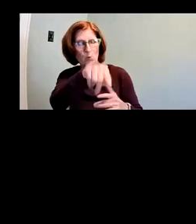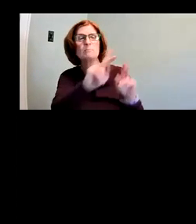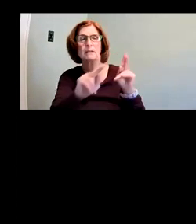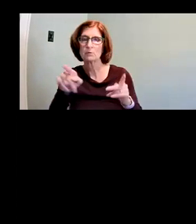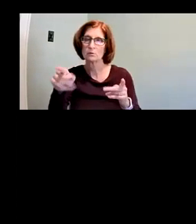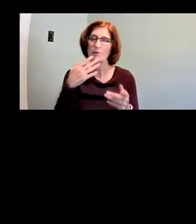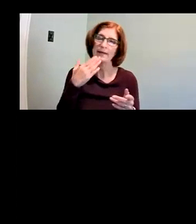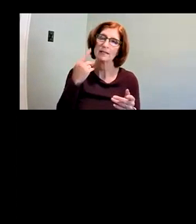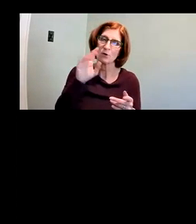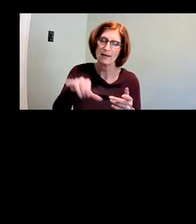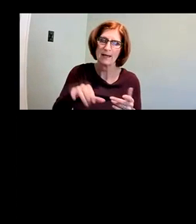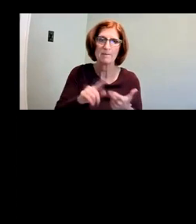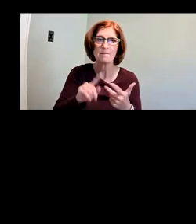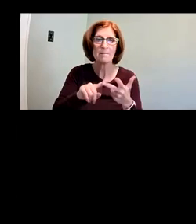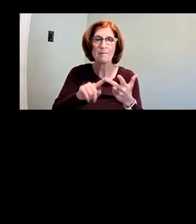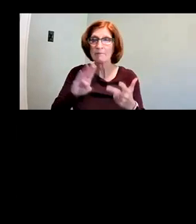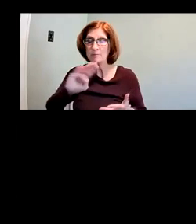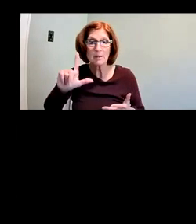Bill, I don't know if you want to add anything.